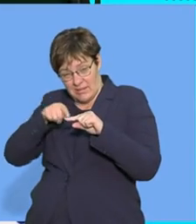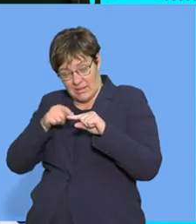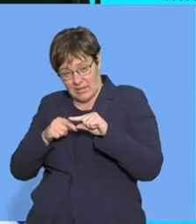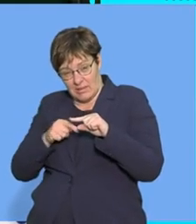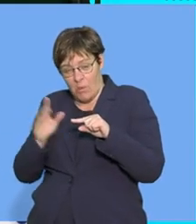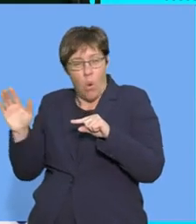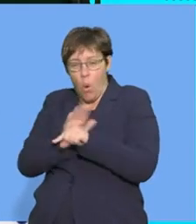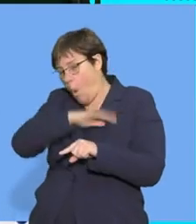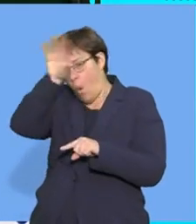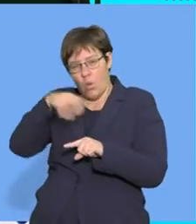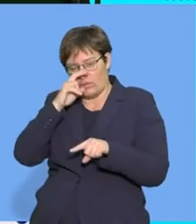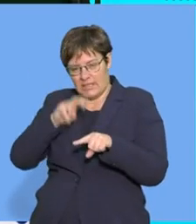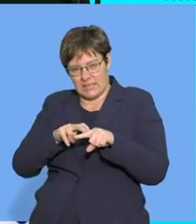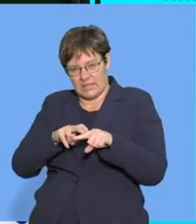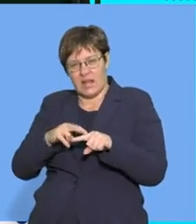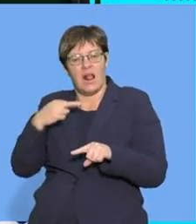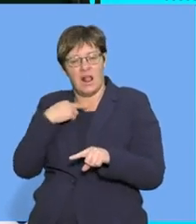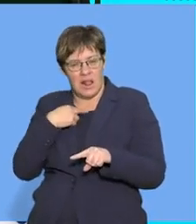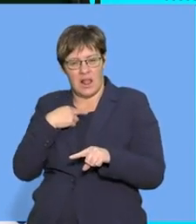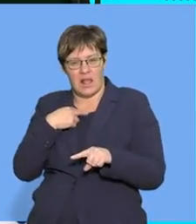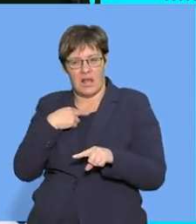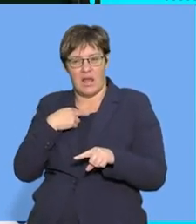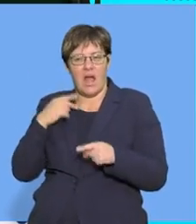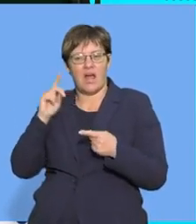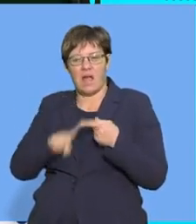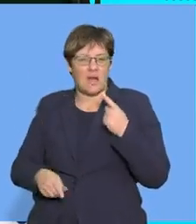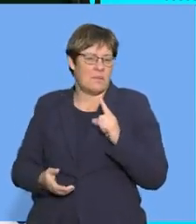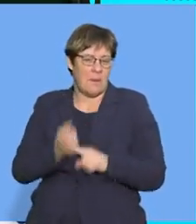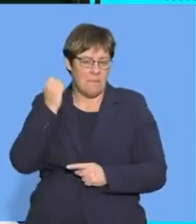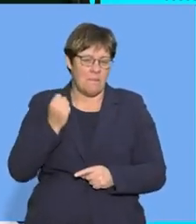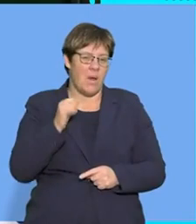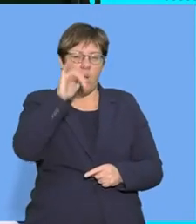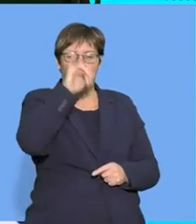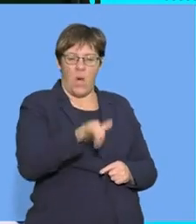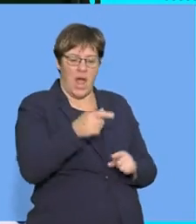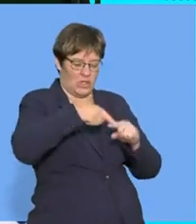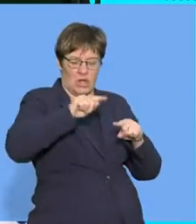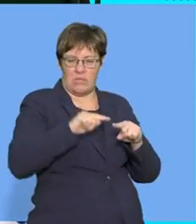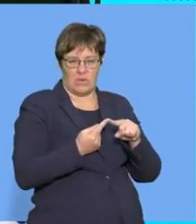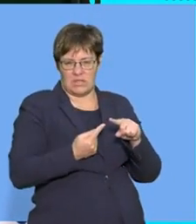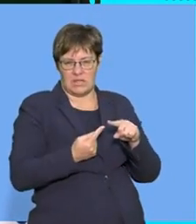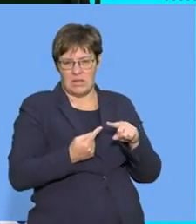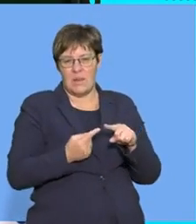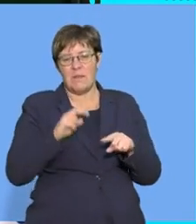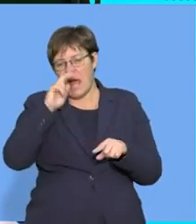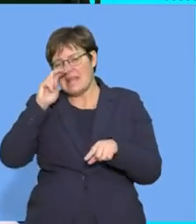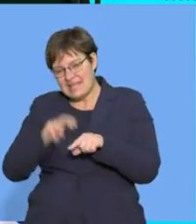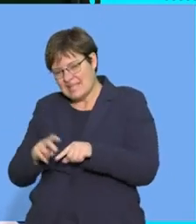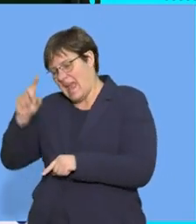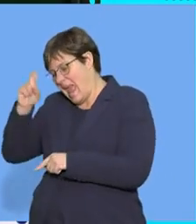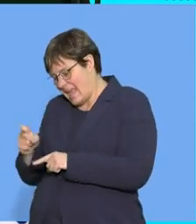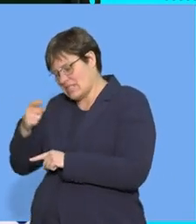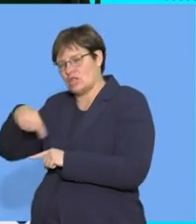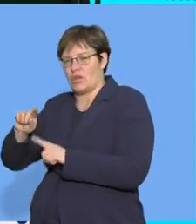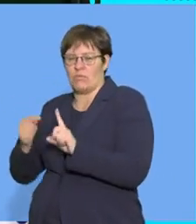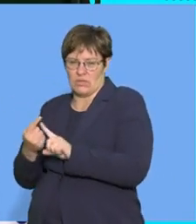just unfortunate that I can't really find the y turning point without getting the x turning point, unless I complete